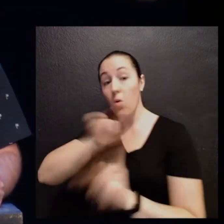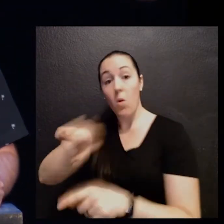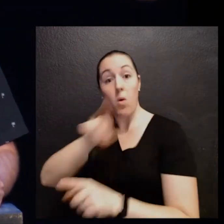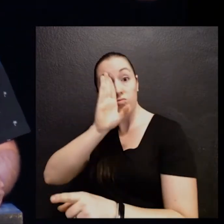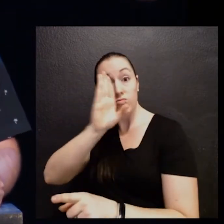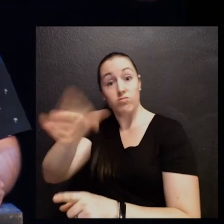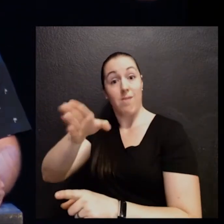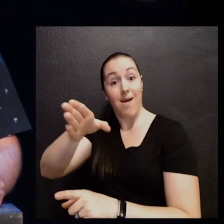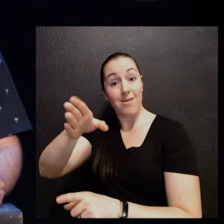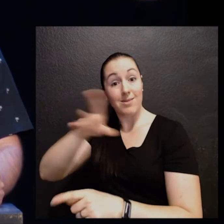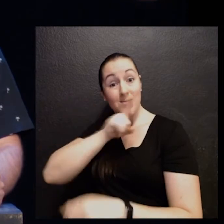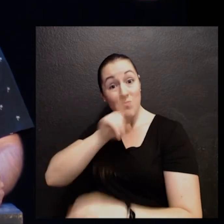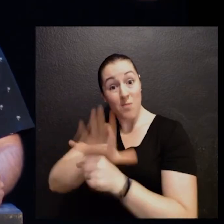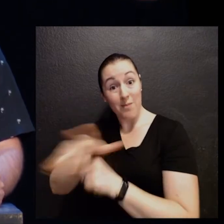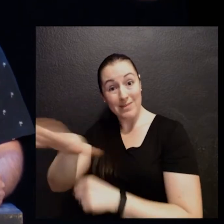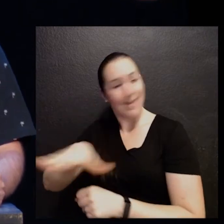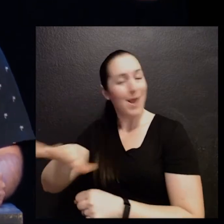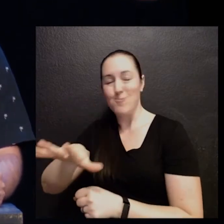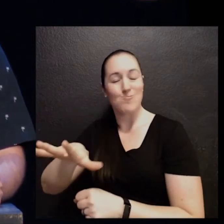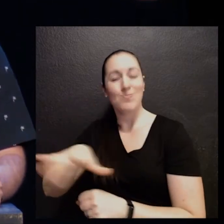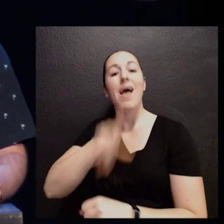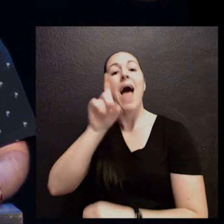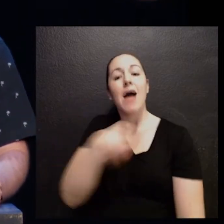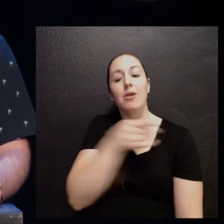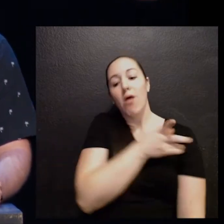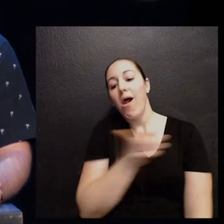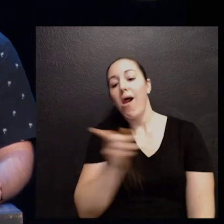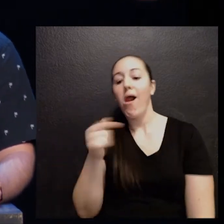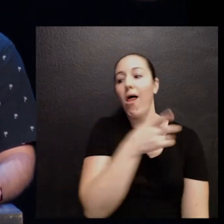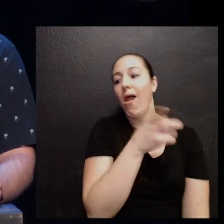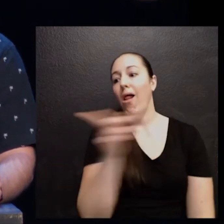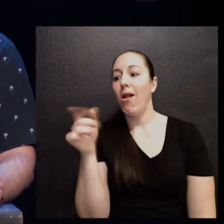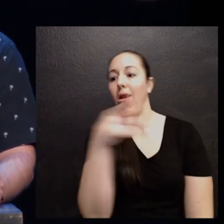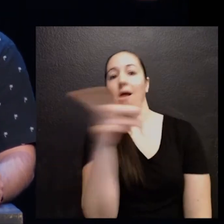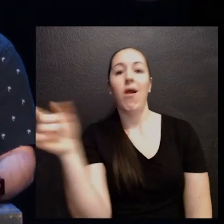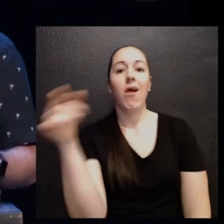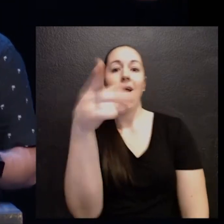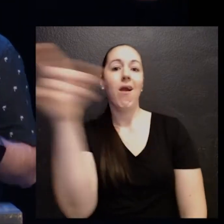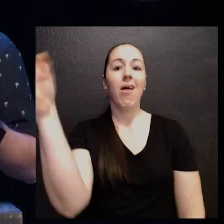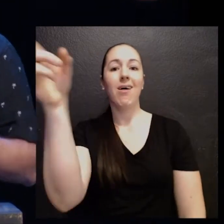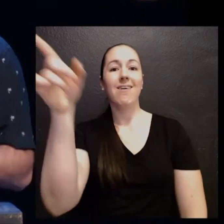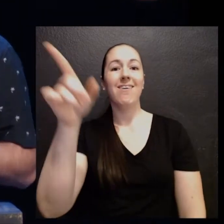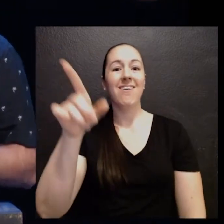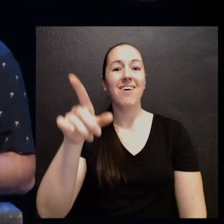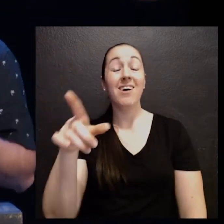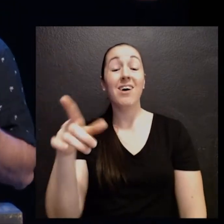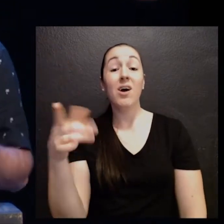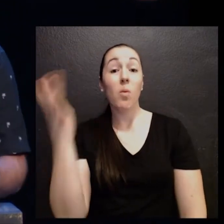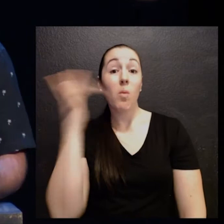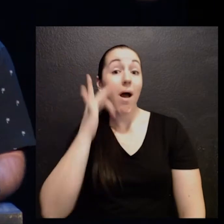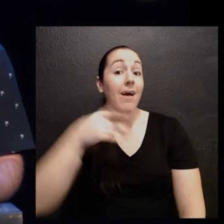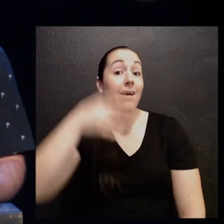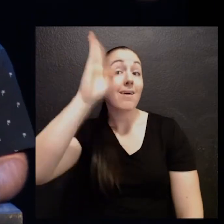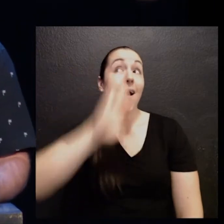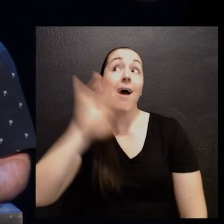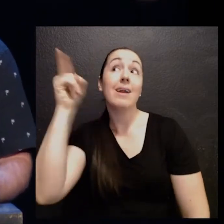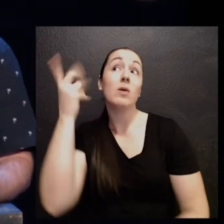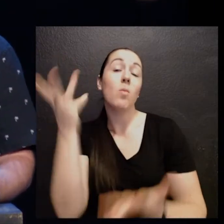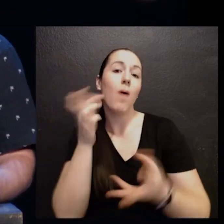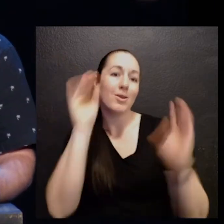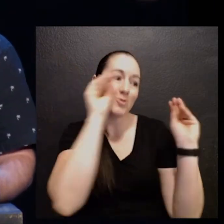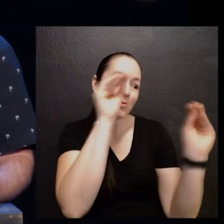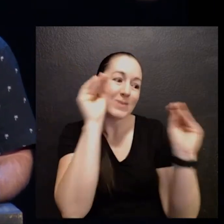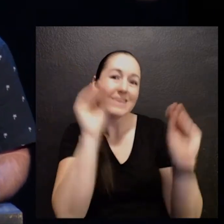the long way around. He took them on the scenic route, because I think there was things that God wanted to teach the